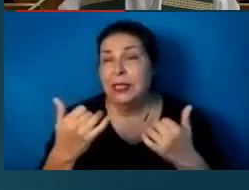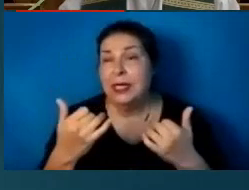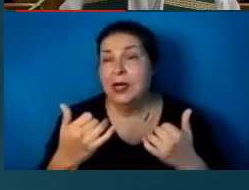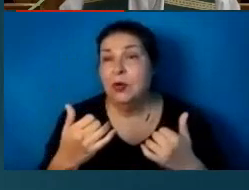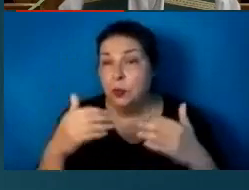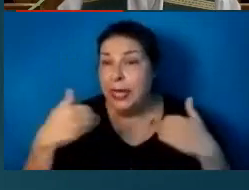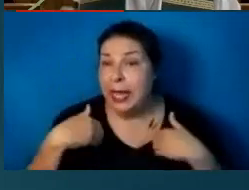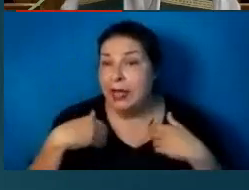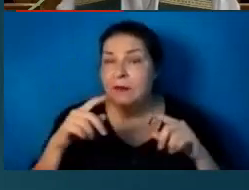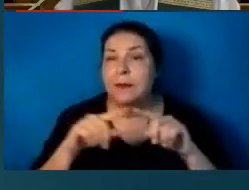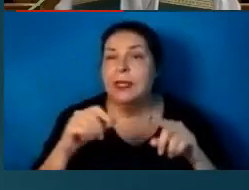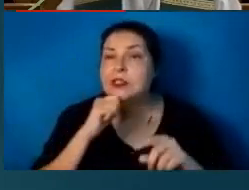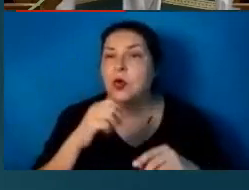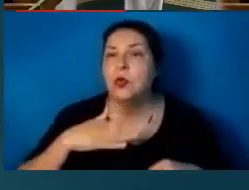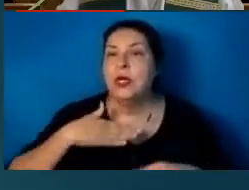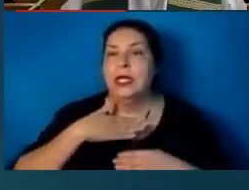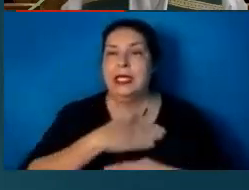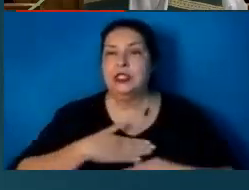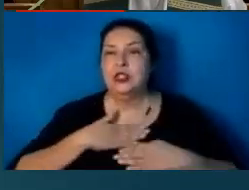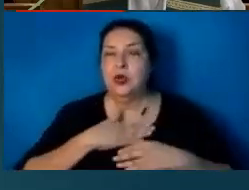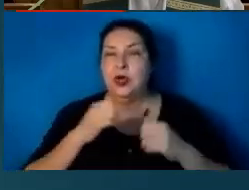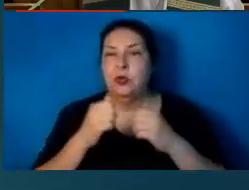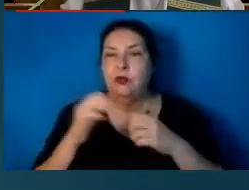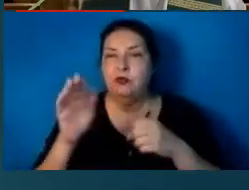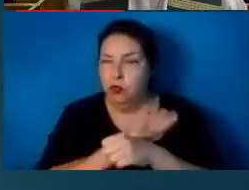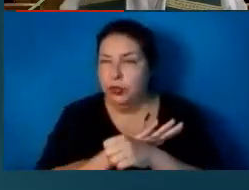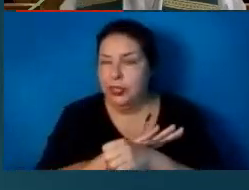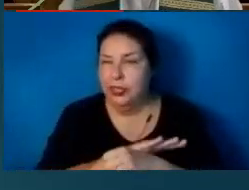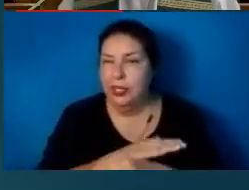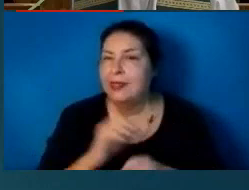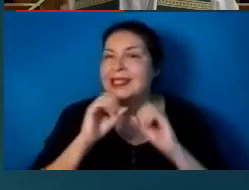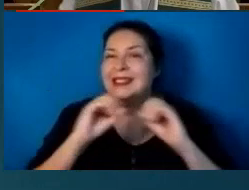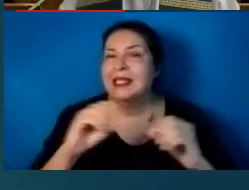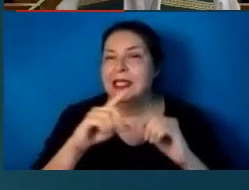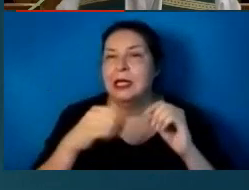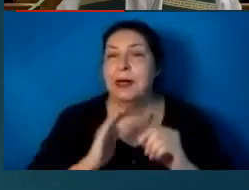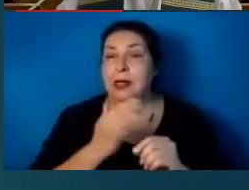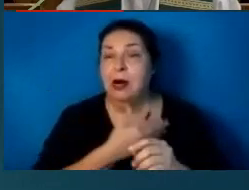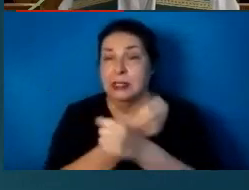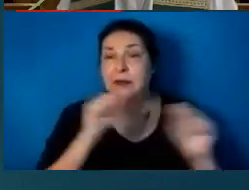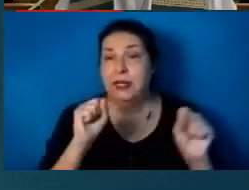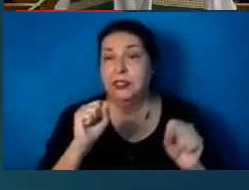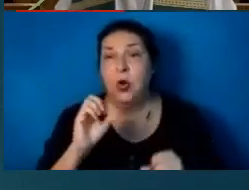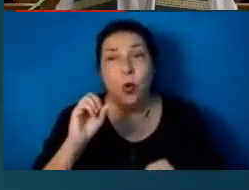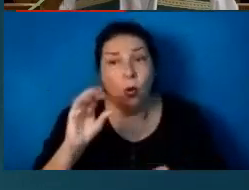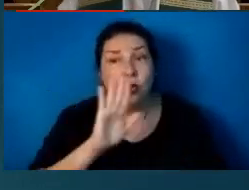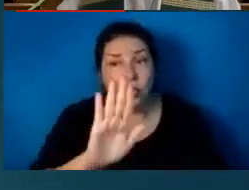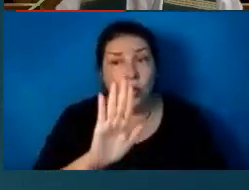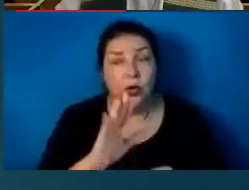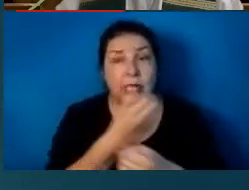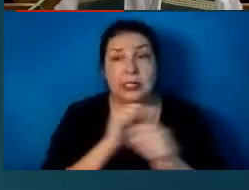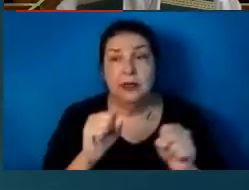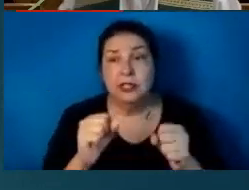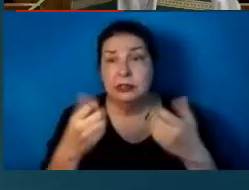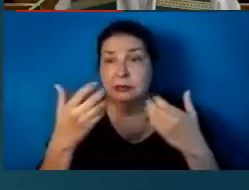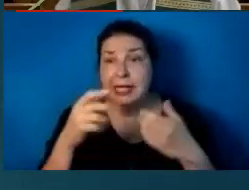possession. There is nothing about our salvation or your salvation that remains unfinished, that